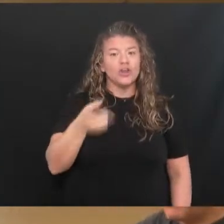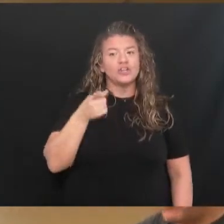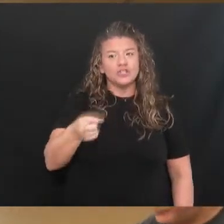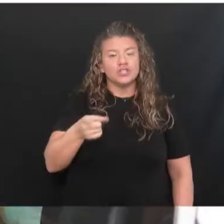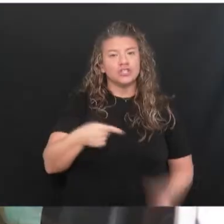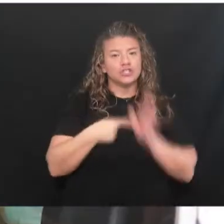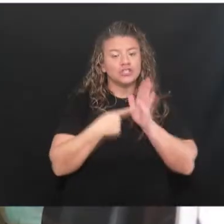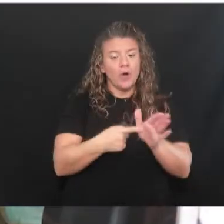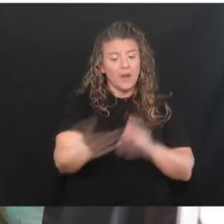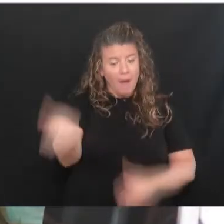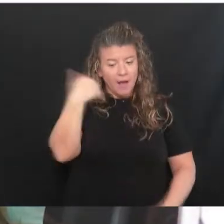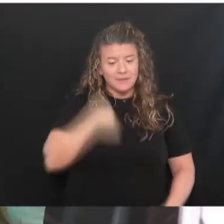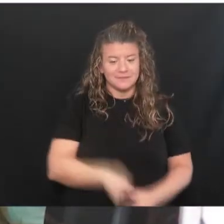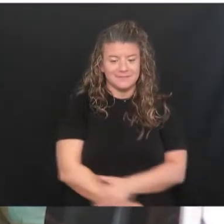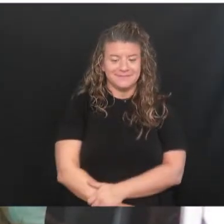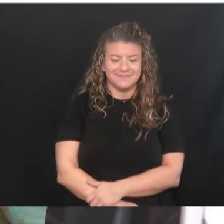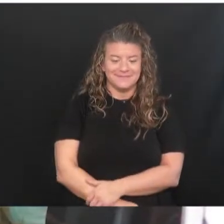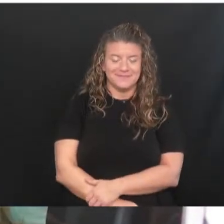really quick.